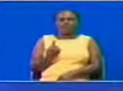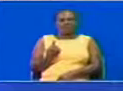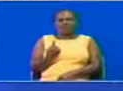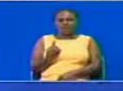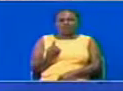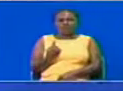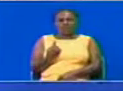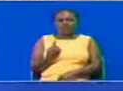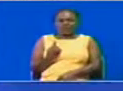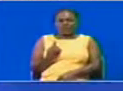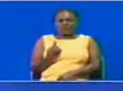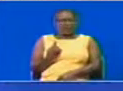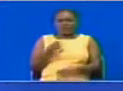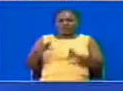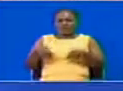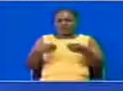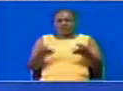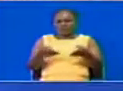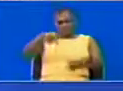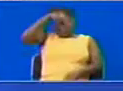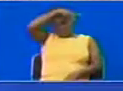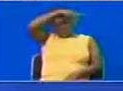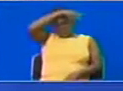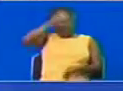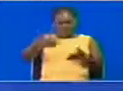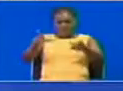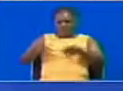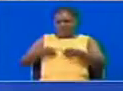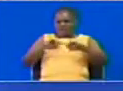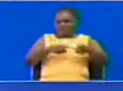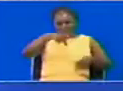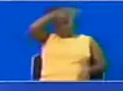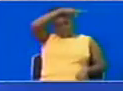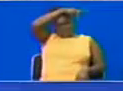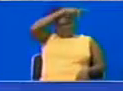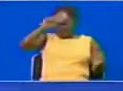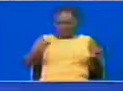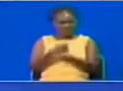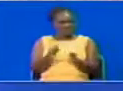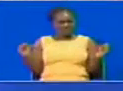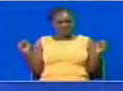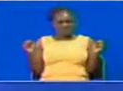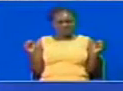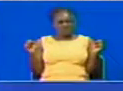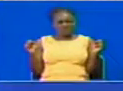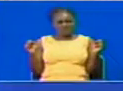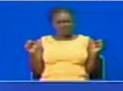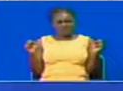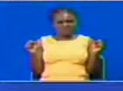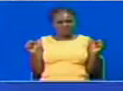student and then we awarded the student a degree, but now we are recalling the degree. That's really lazy thinking. Mm-hmm. Don't you think so?